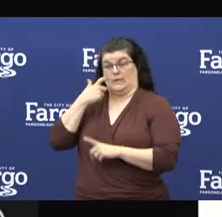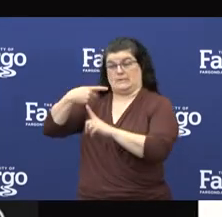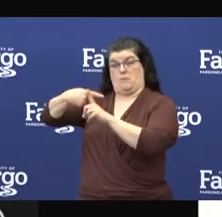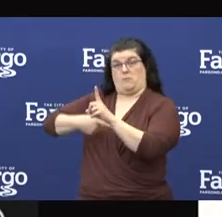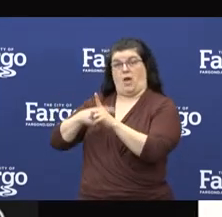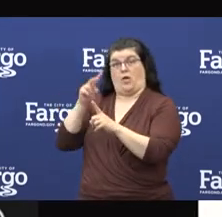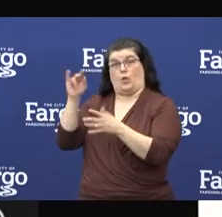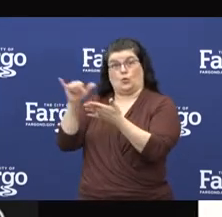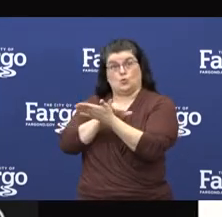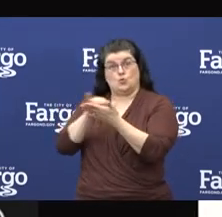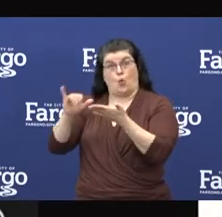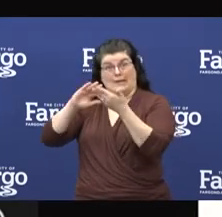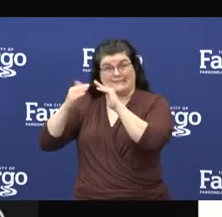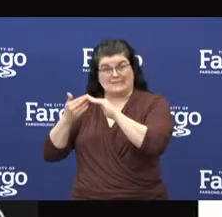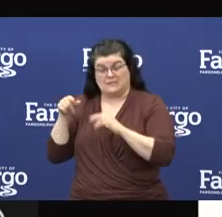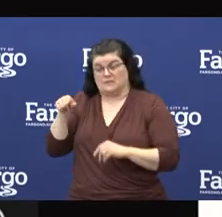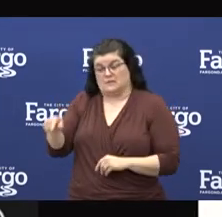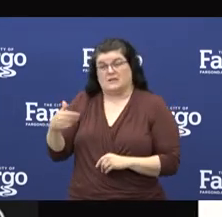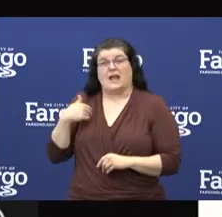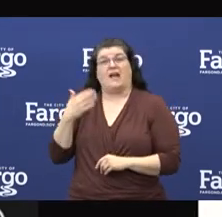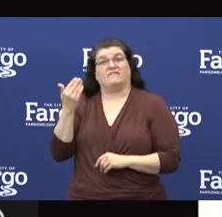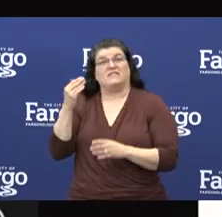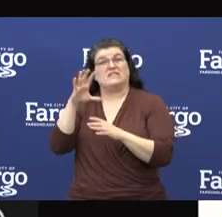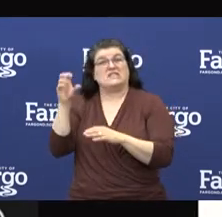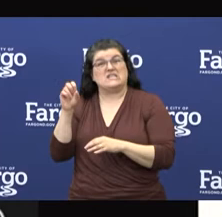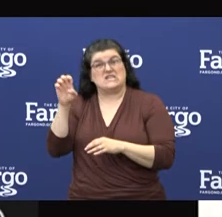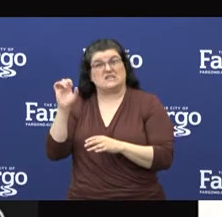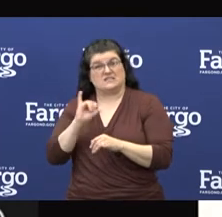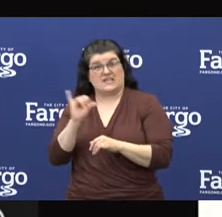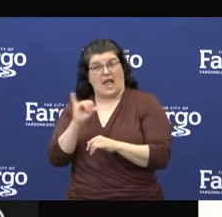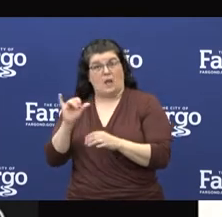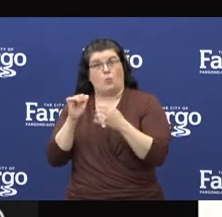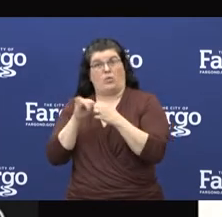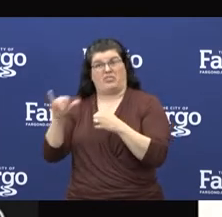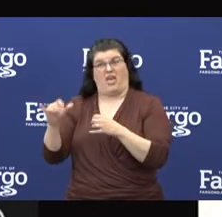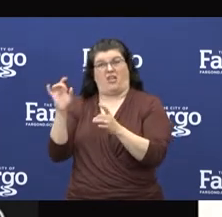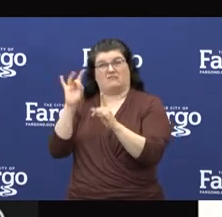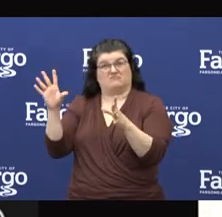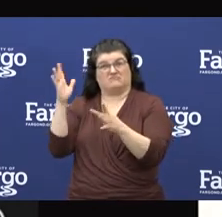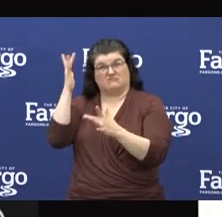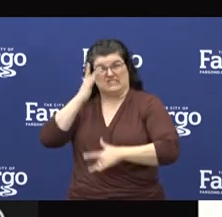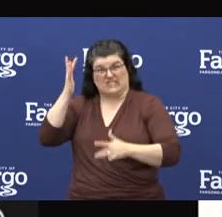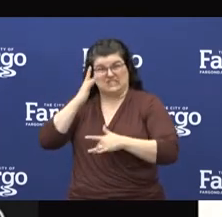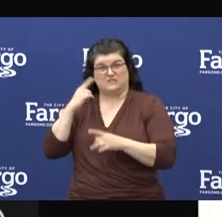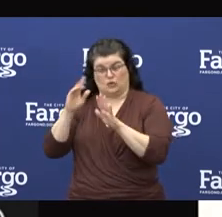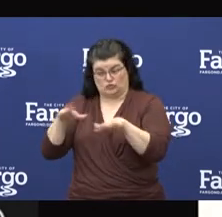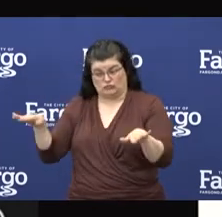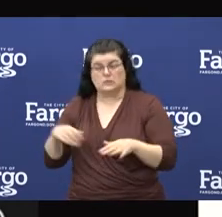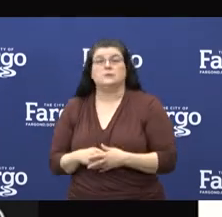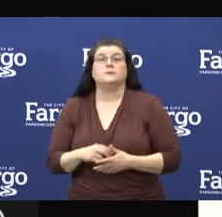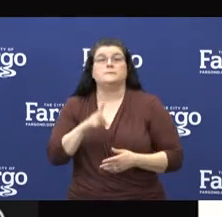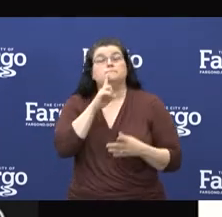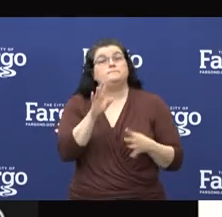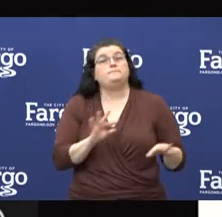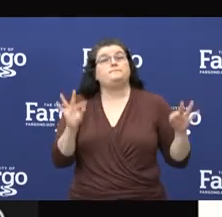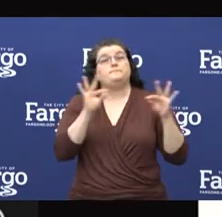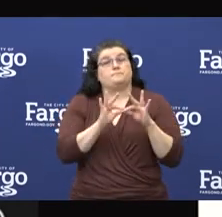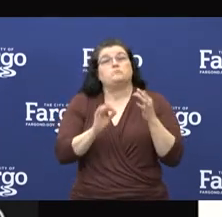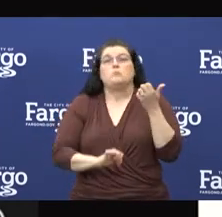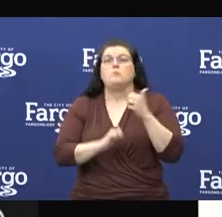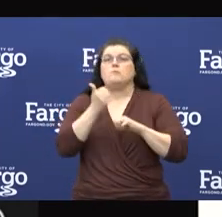was also a report of 15 cases with similar symptoms and severe illness. It's important to note that most of these cases